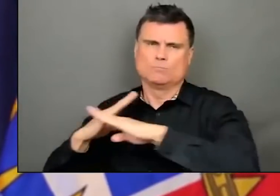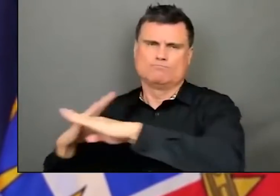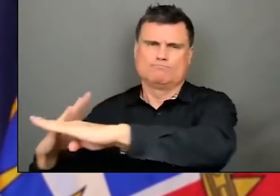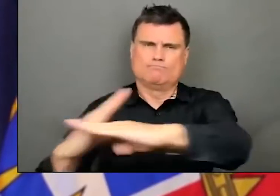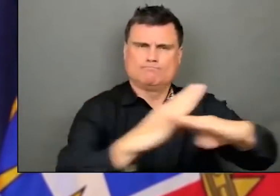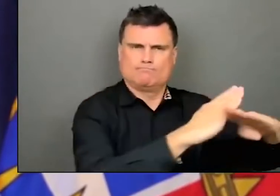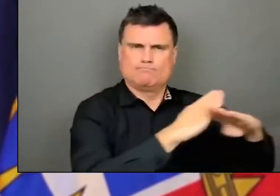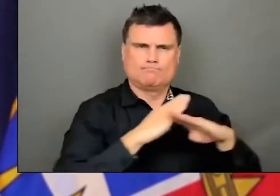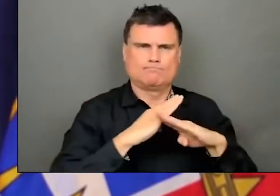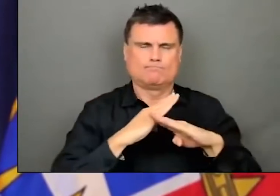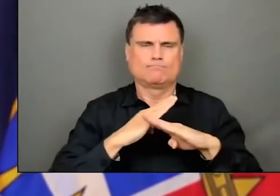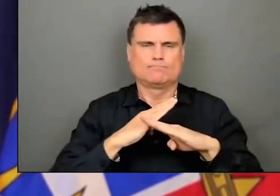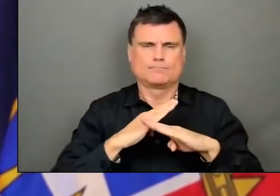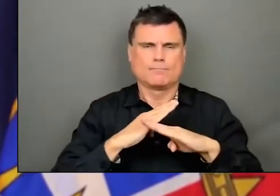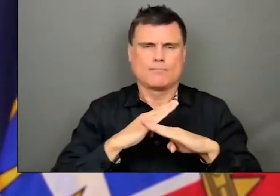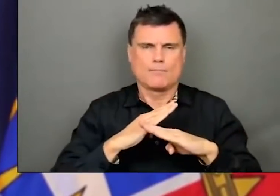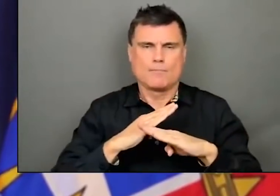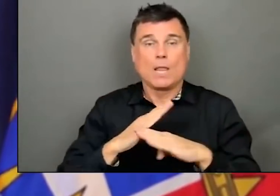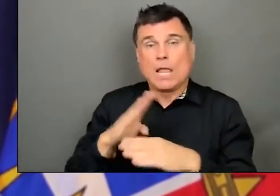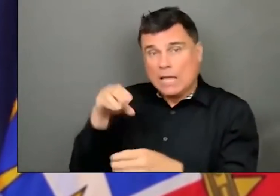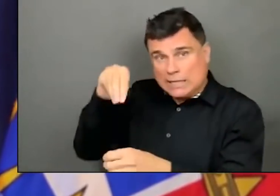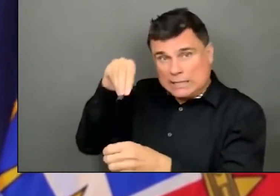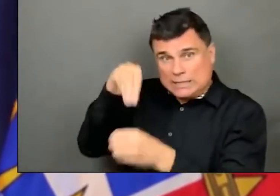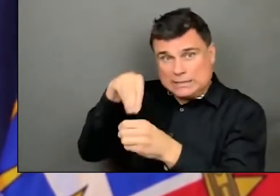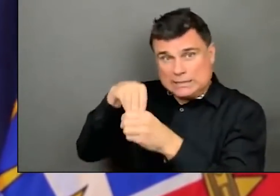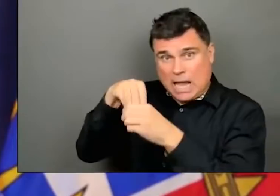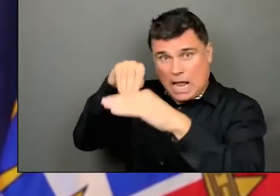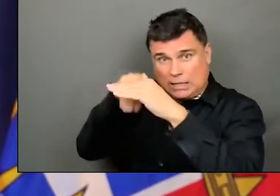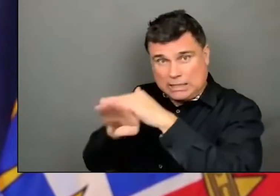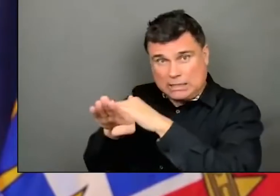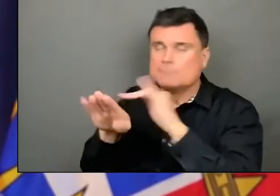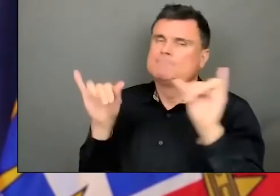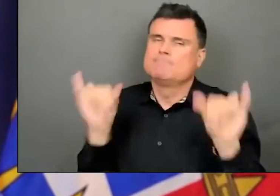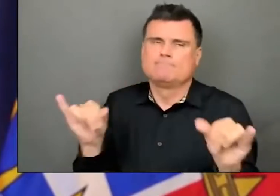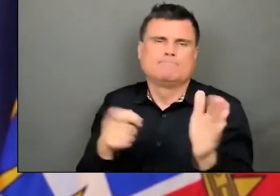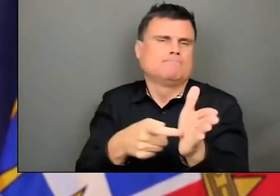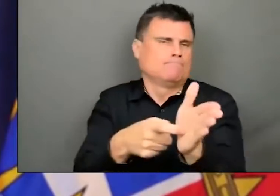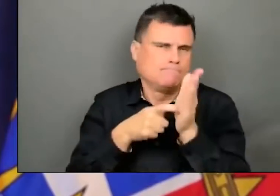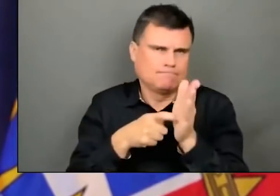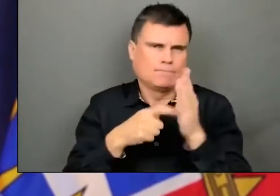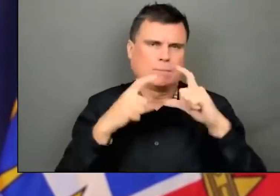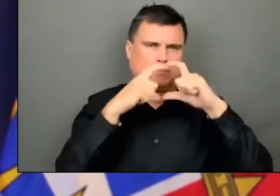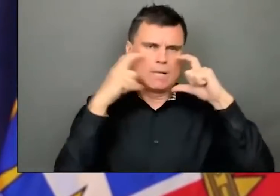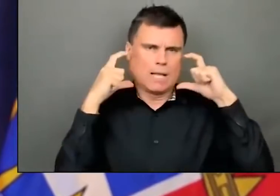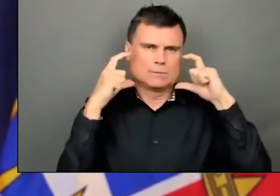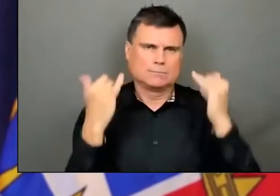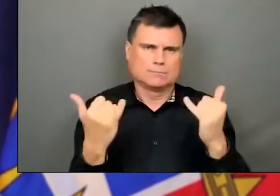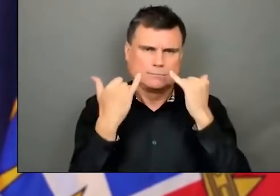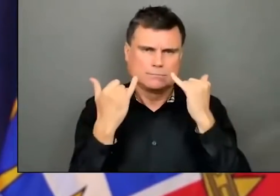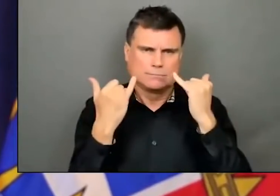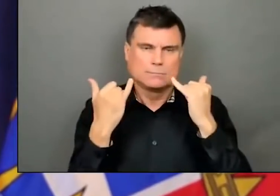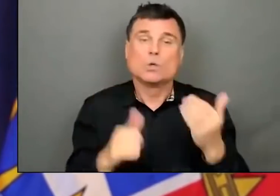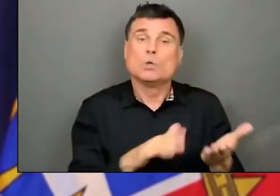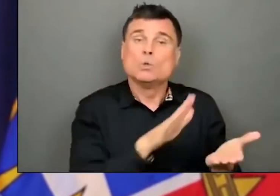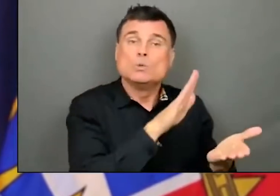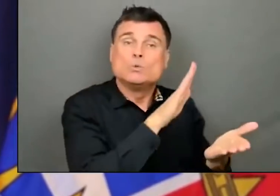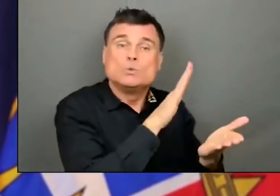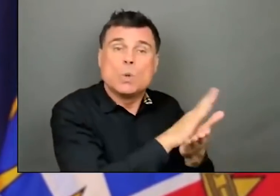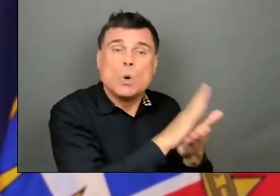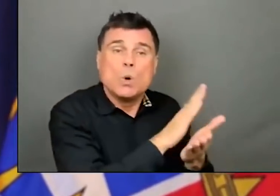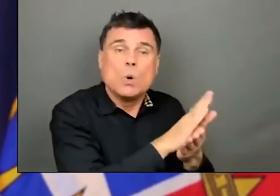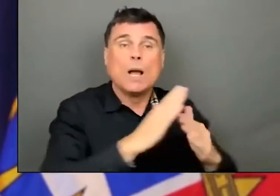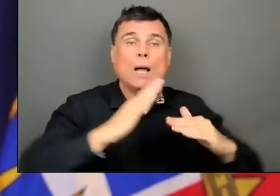of our indoor public spaces, at gatherings and events and at schools, and that order remains in place. And